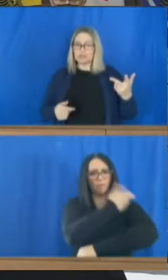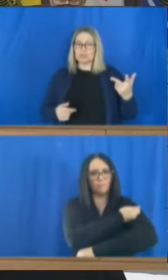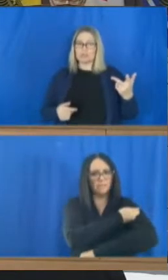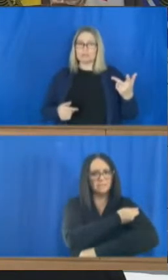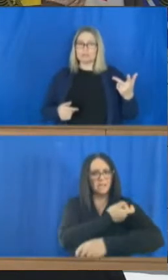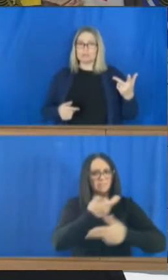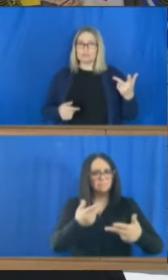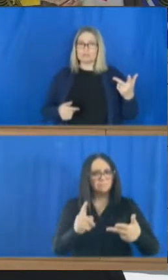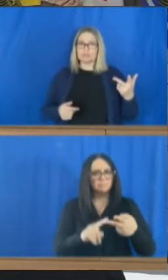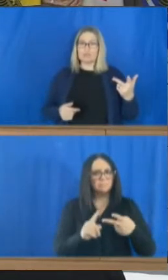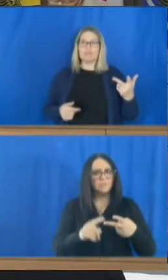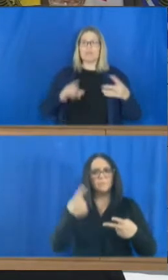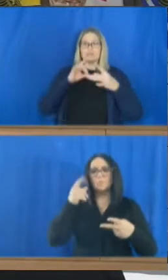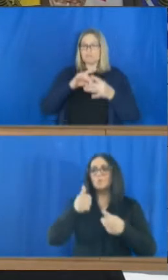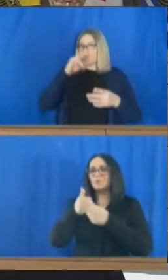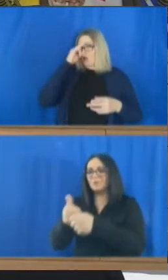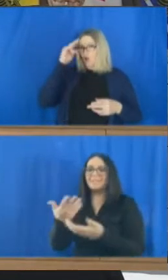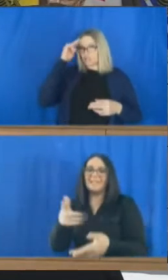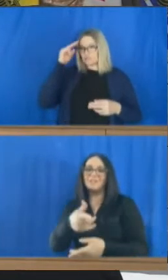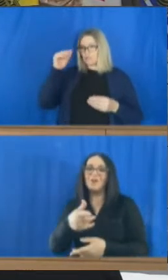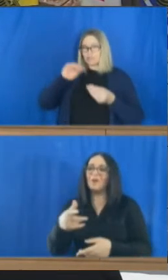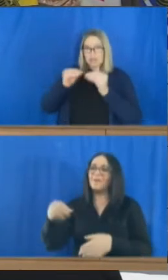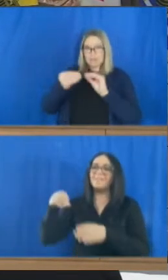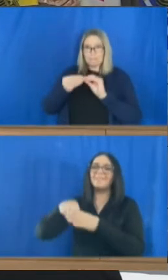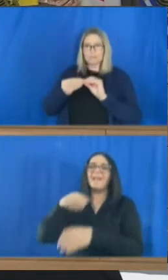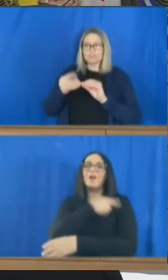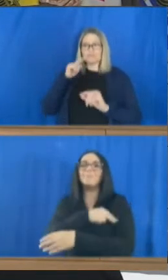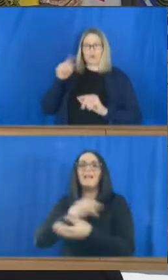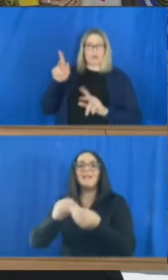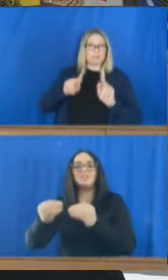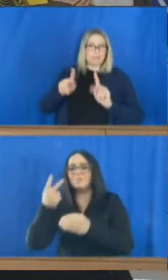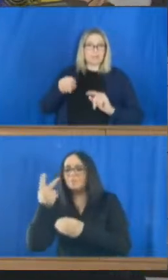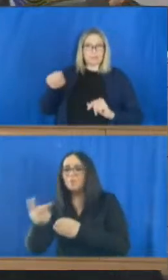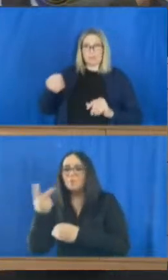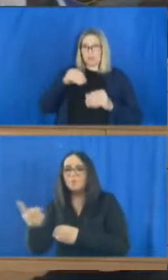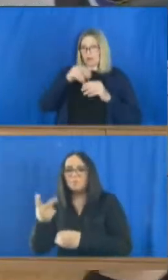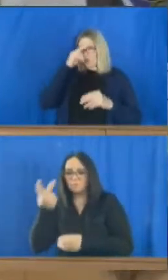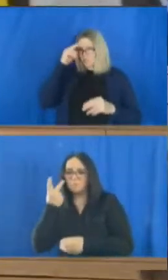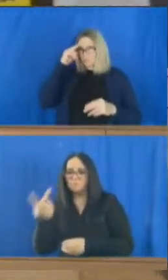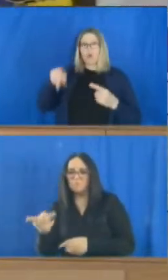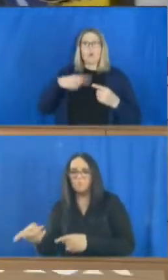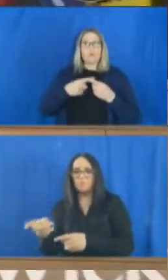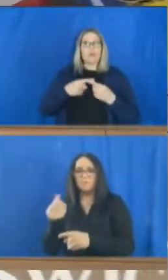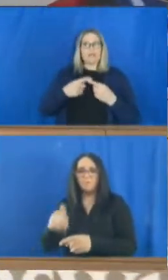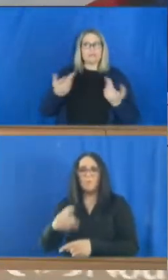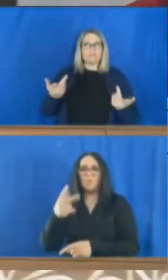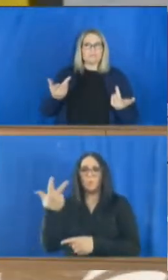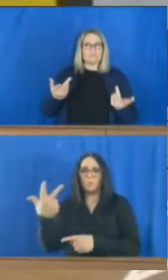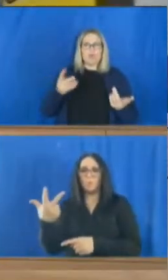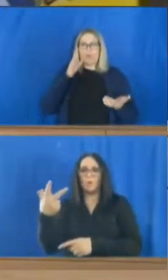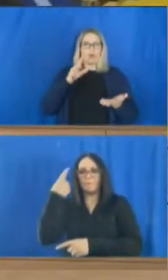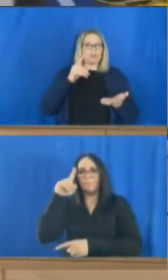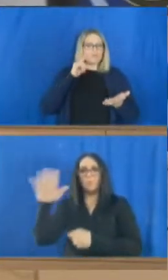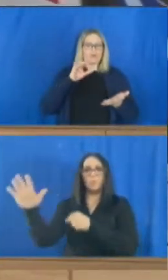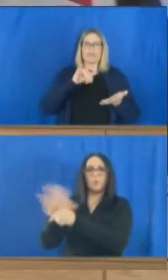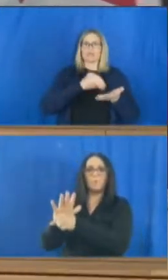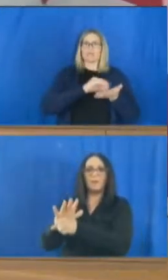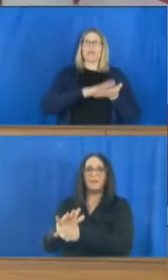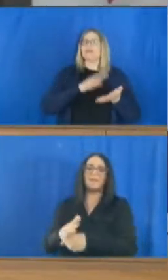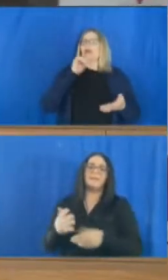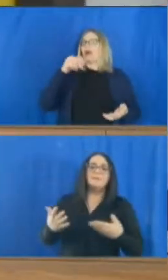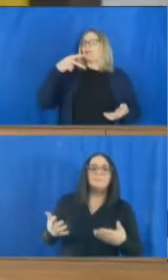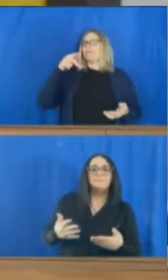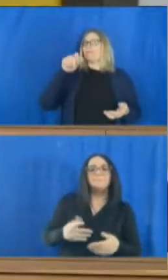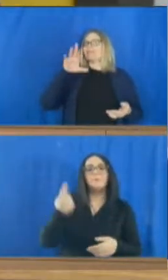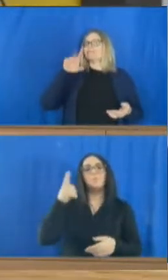restaurants and whatnot? Do you want me to start, Premier? Hi, Vicki. So basically, the best protection